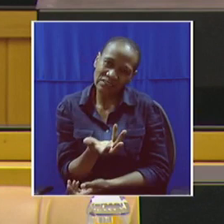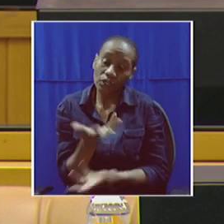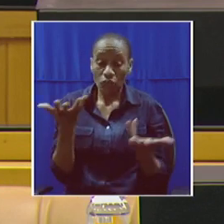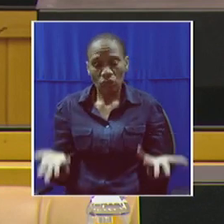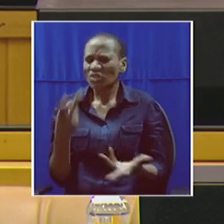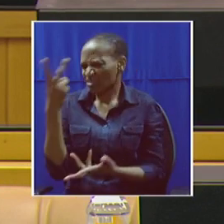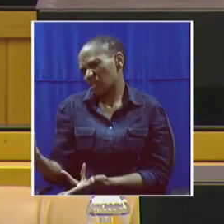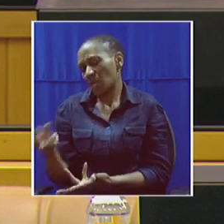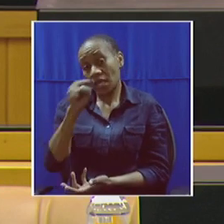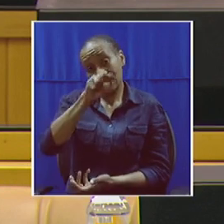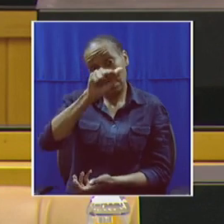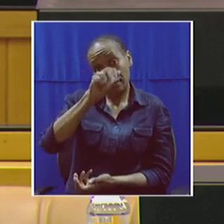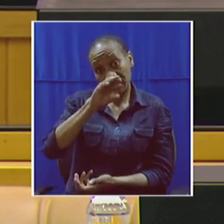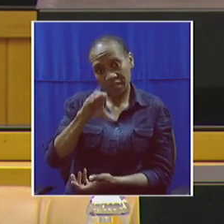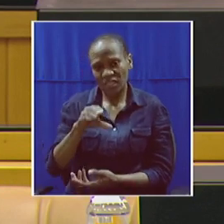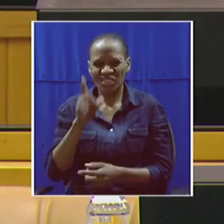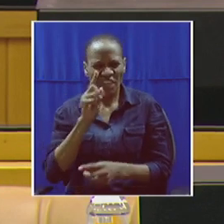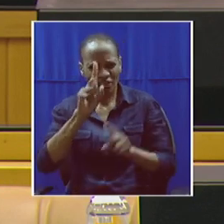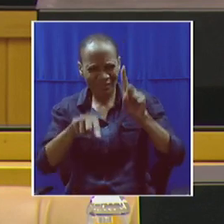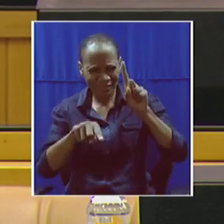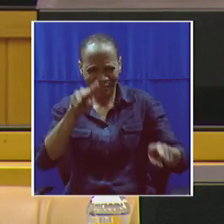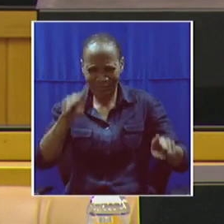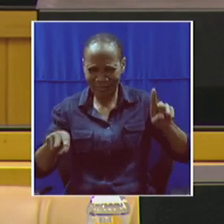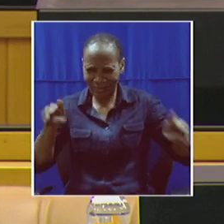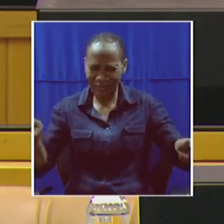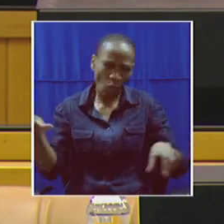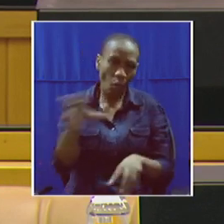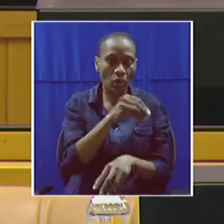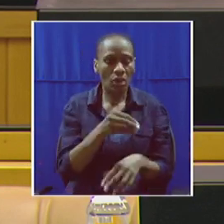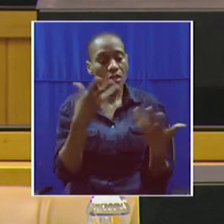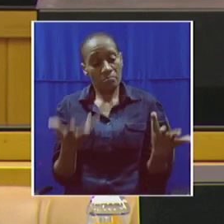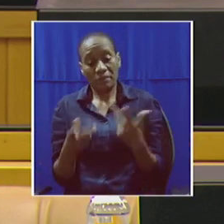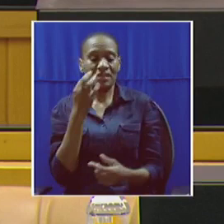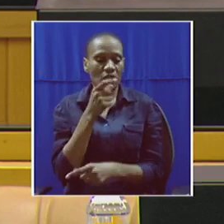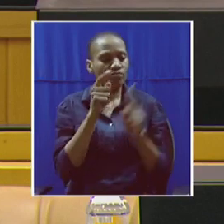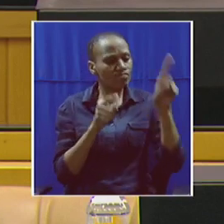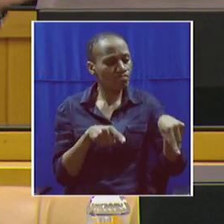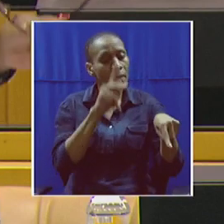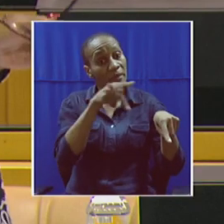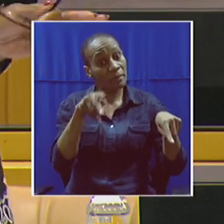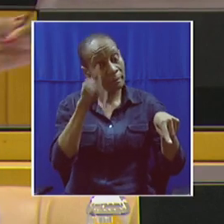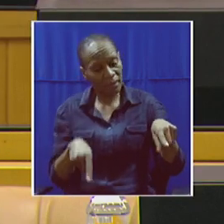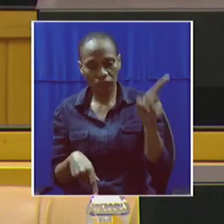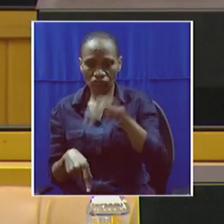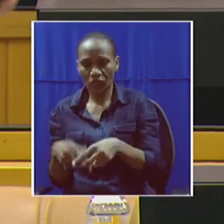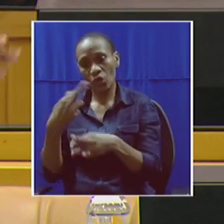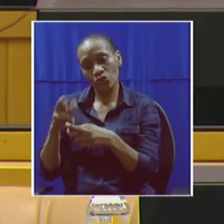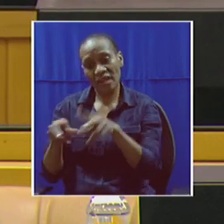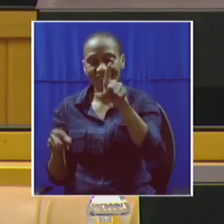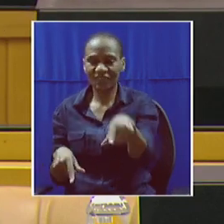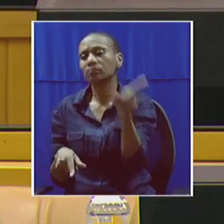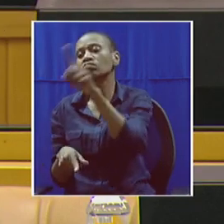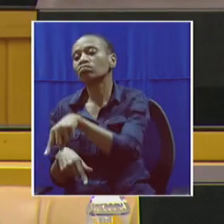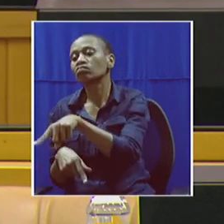BC has to look at those and then say here we can do PPP here we can do lease and